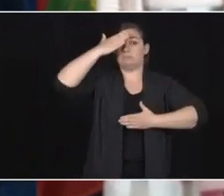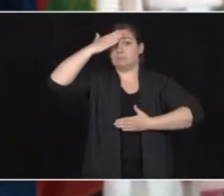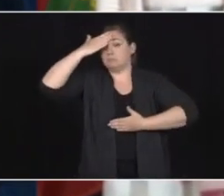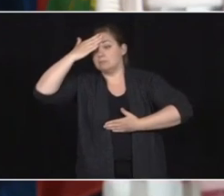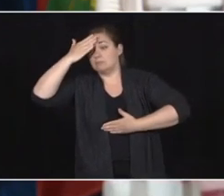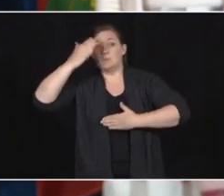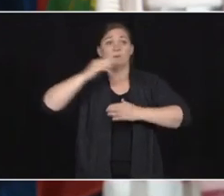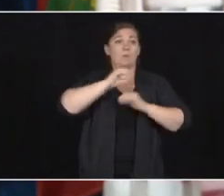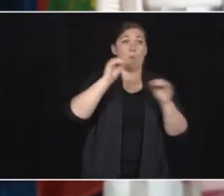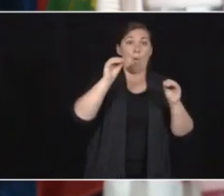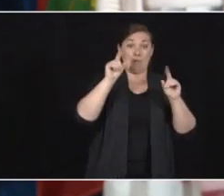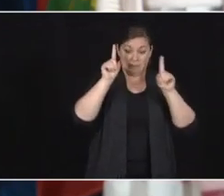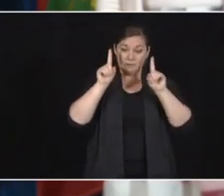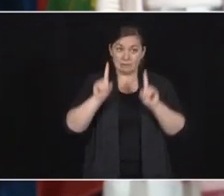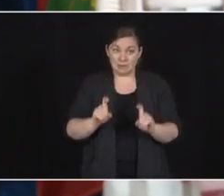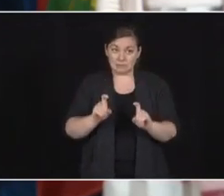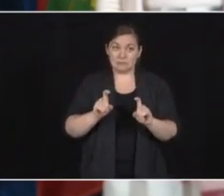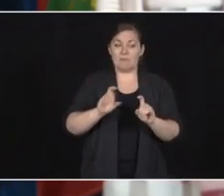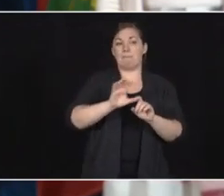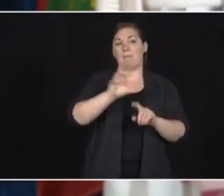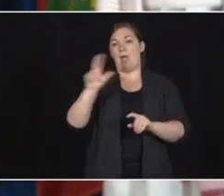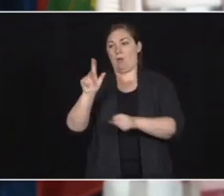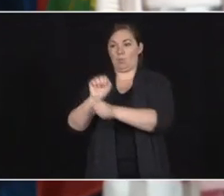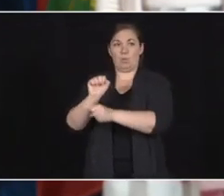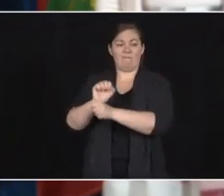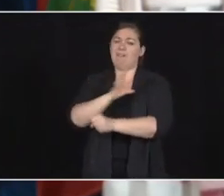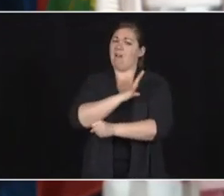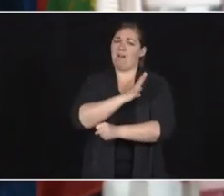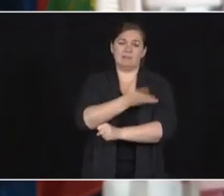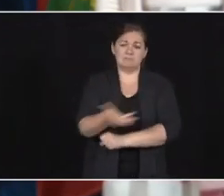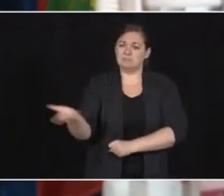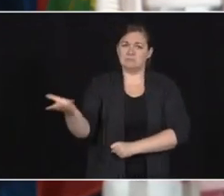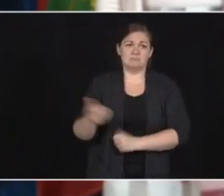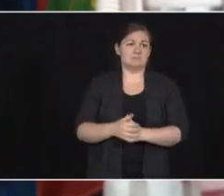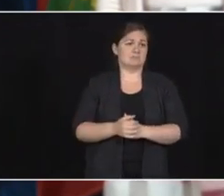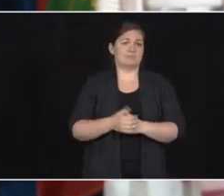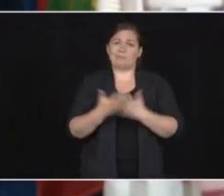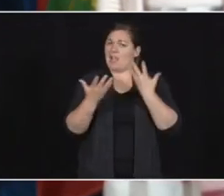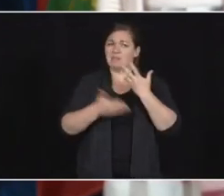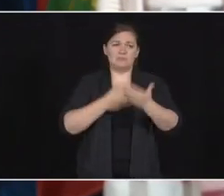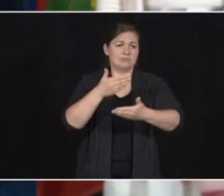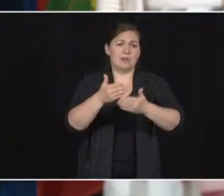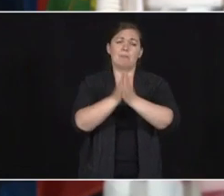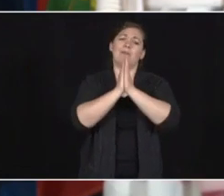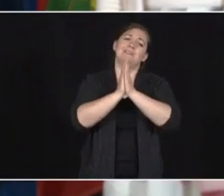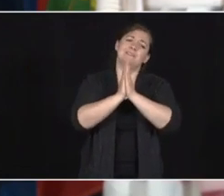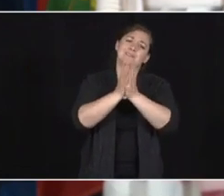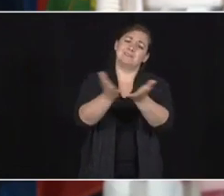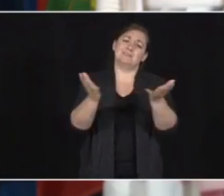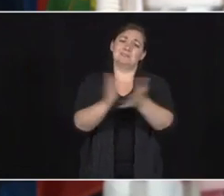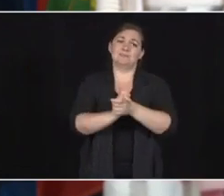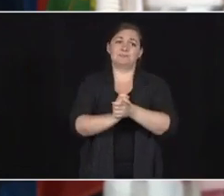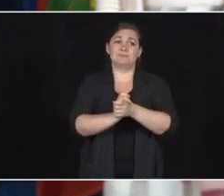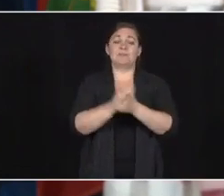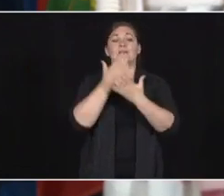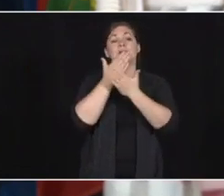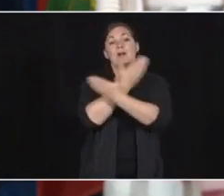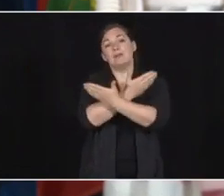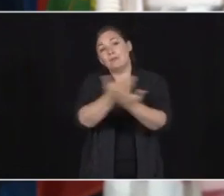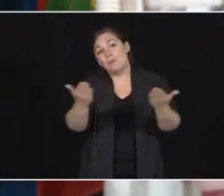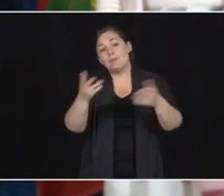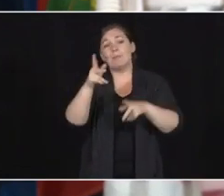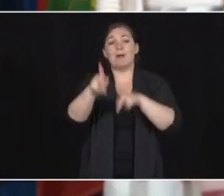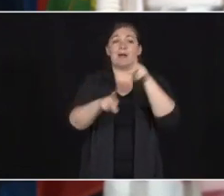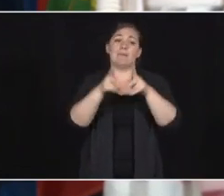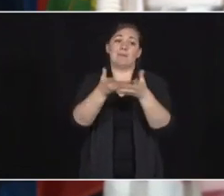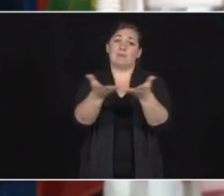you can go right back to work, you can continue on with your life, and please get tested. And I want to thank everyone. The lineups were